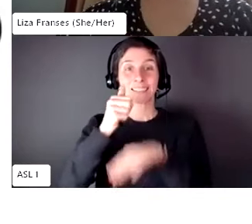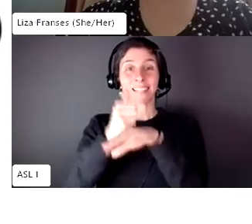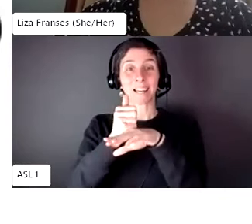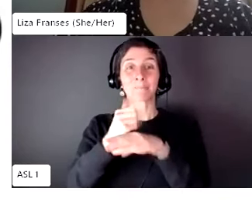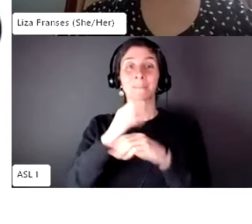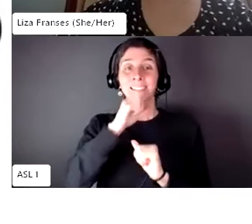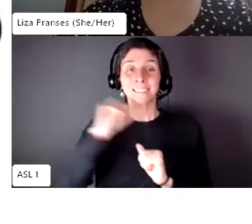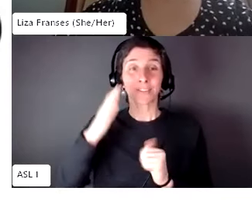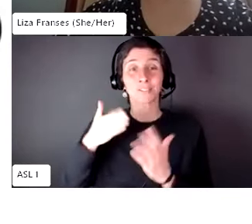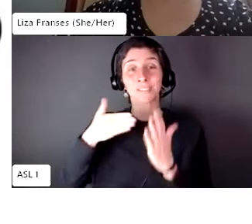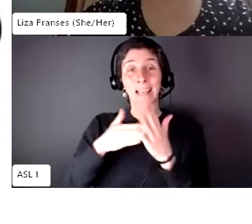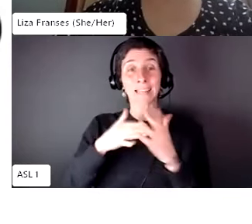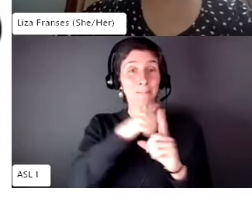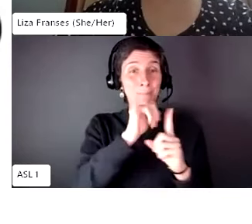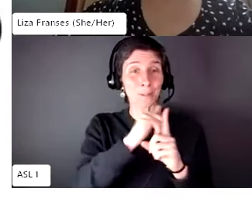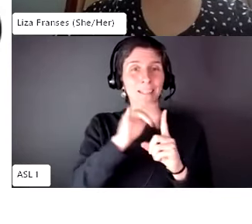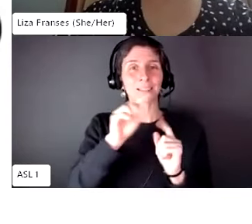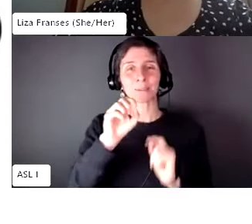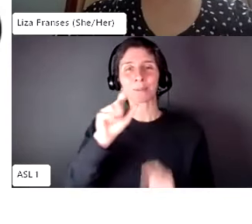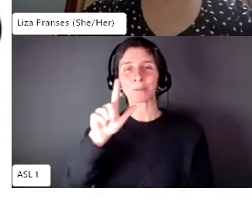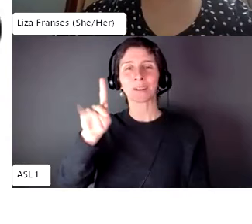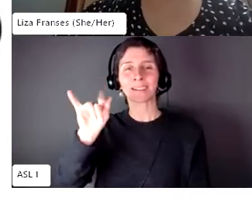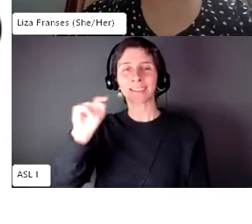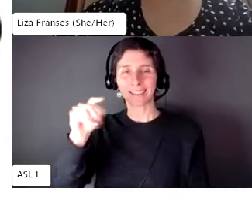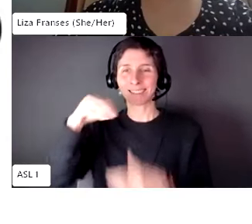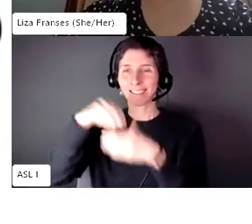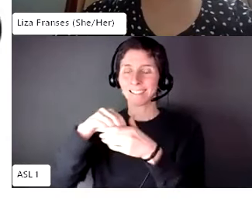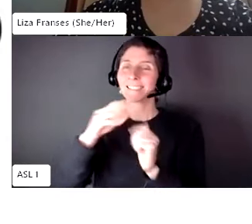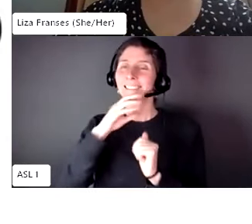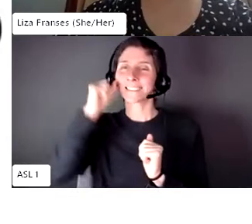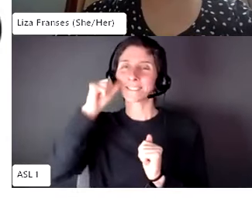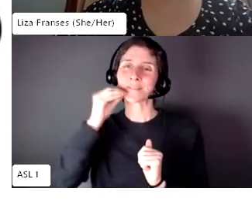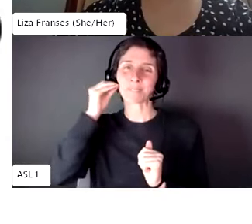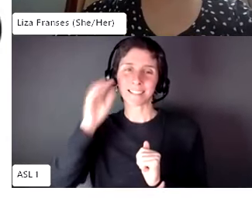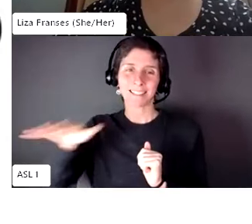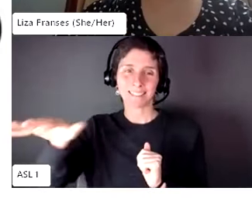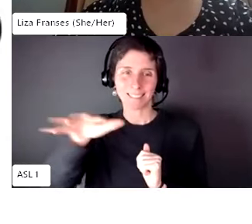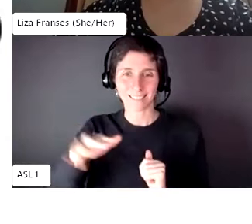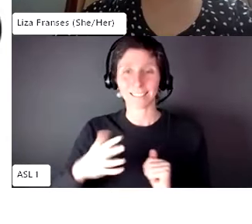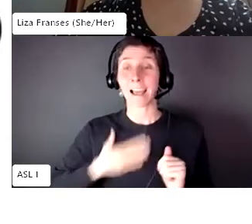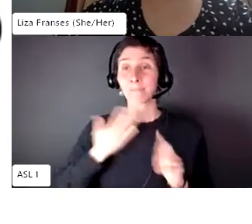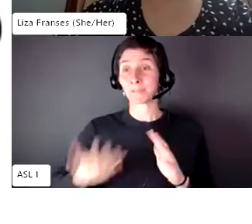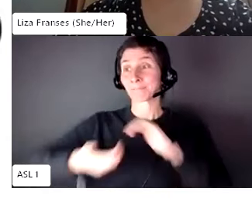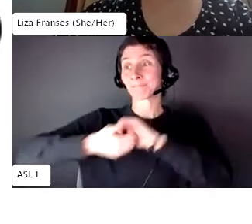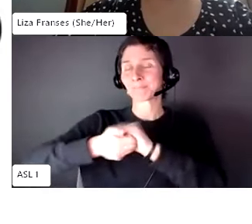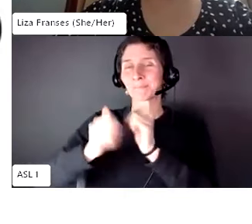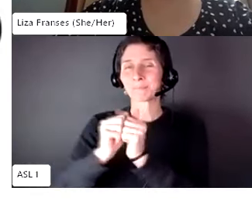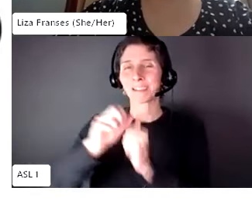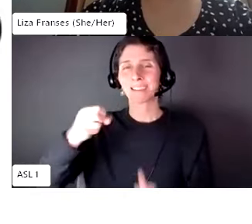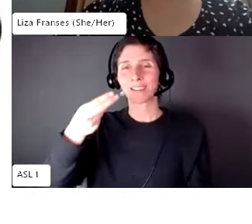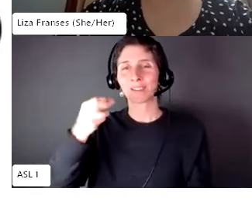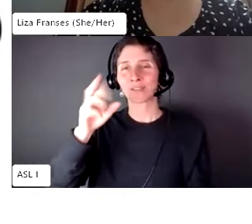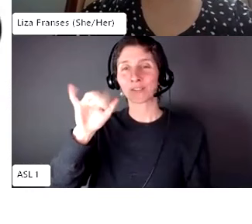in seniors residence. I'm so pleased today to be collaborating with our colleagues at Sheridan College in regards to